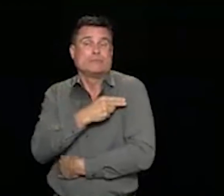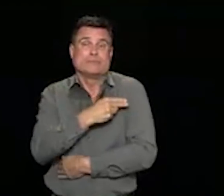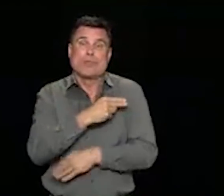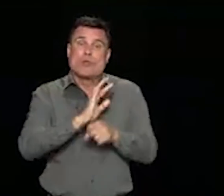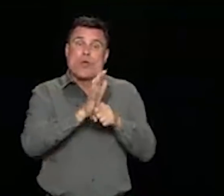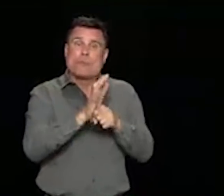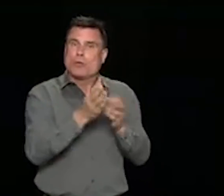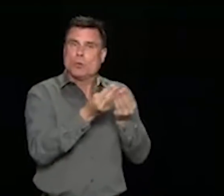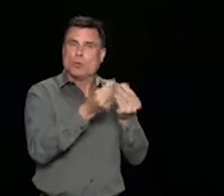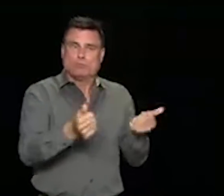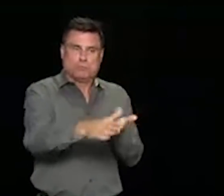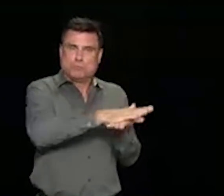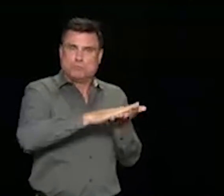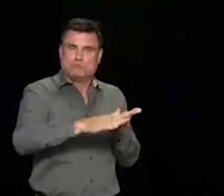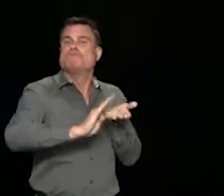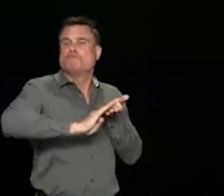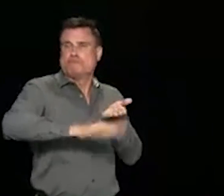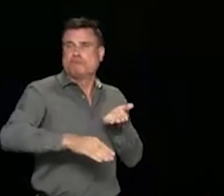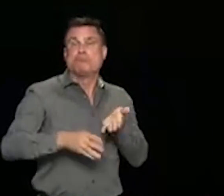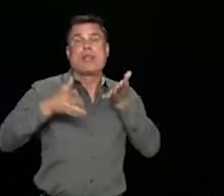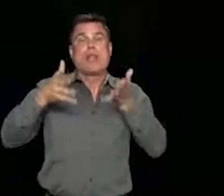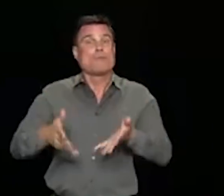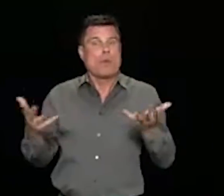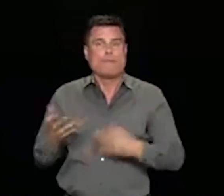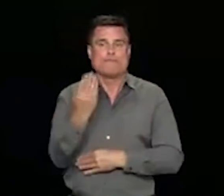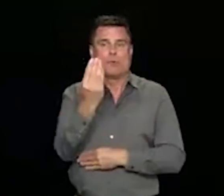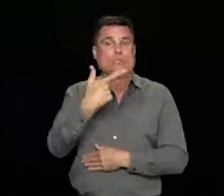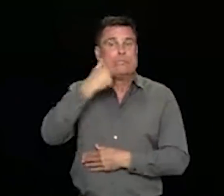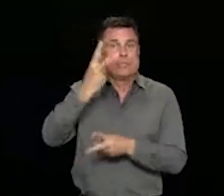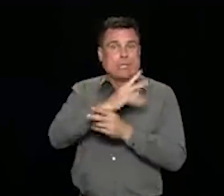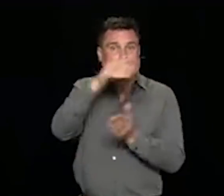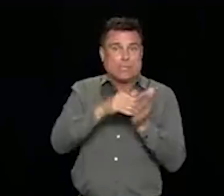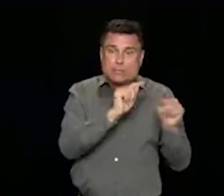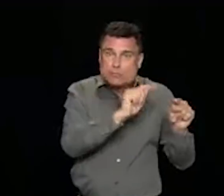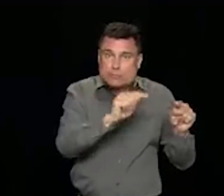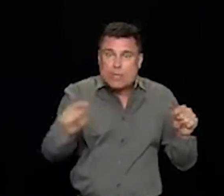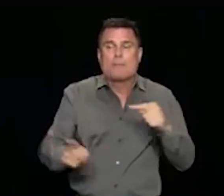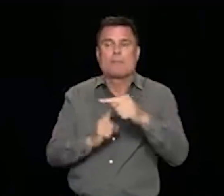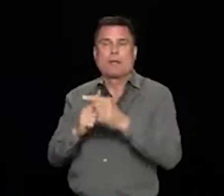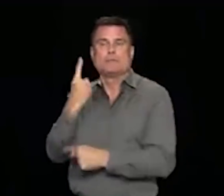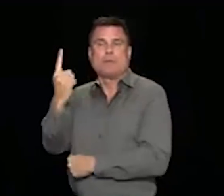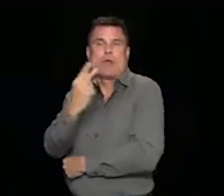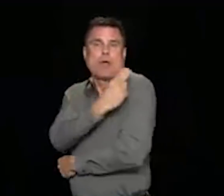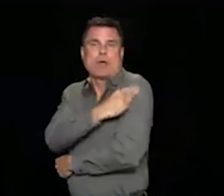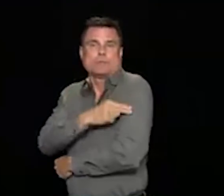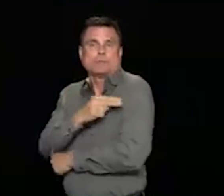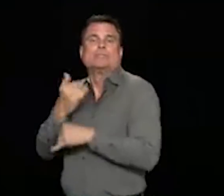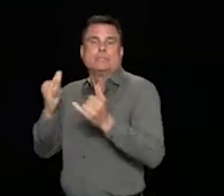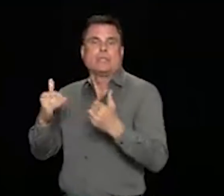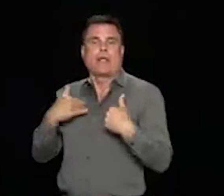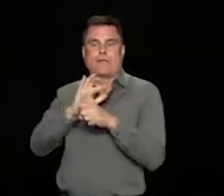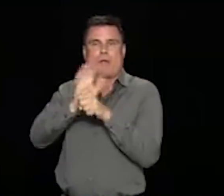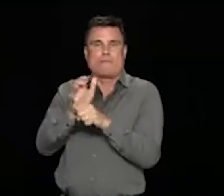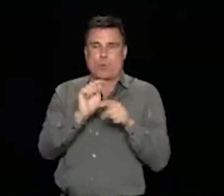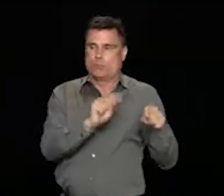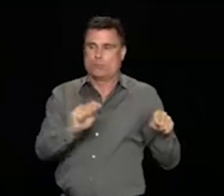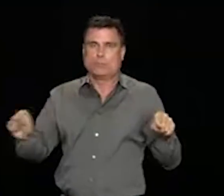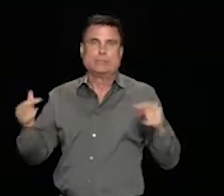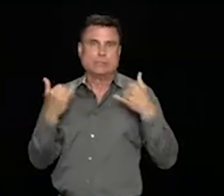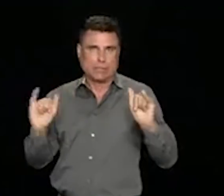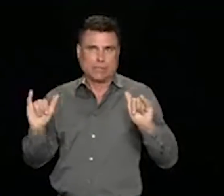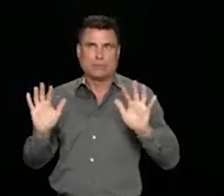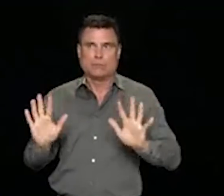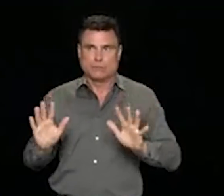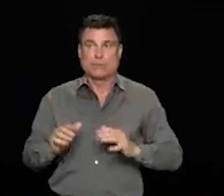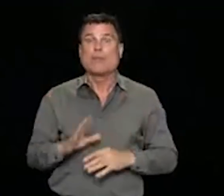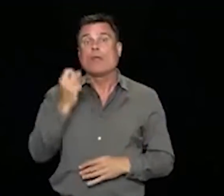with 15 active outbreaks in our healthcare system, 14 in long-term care and 1 in acute care. And also on a positive note, we've not